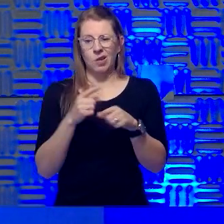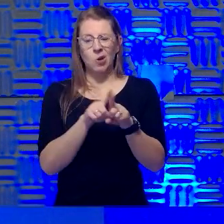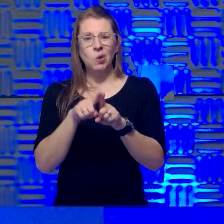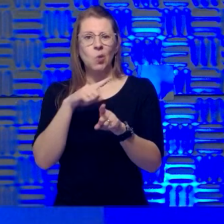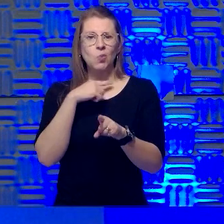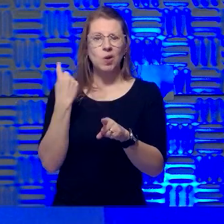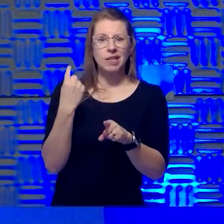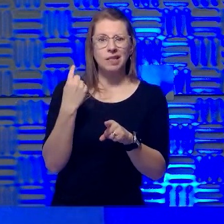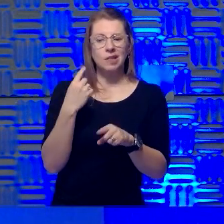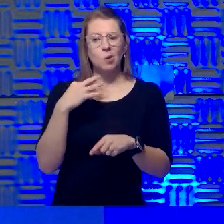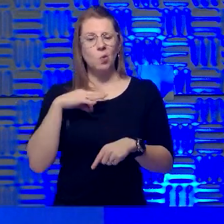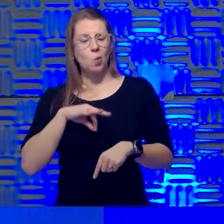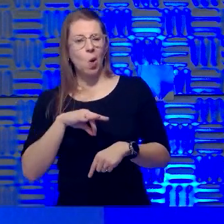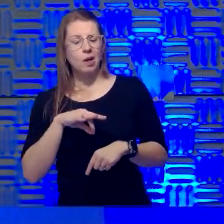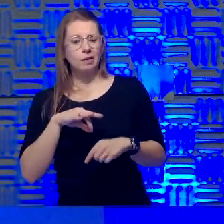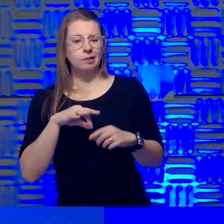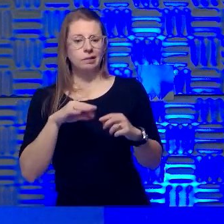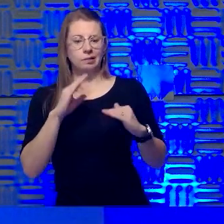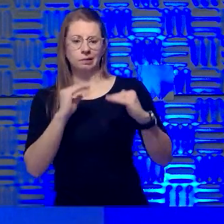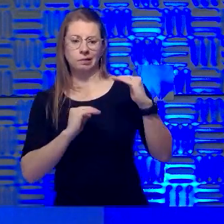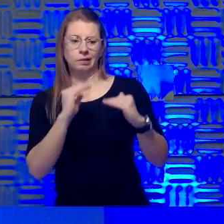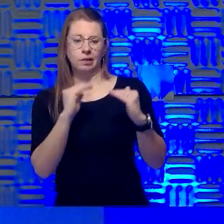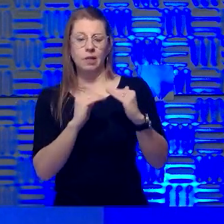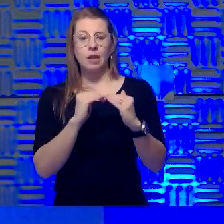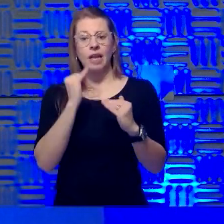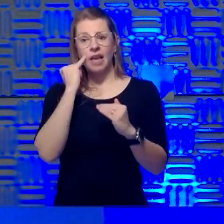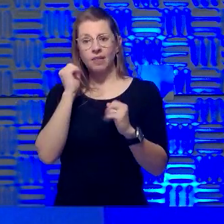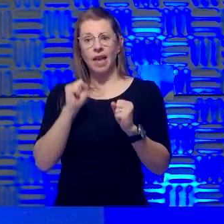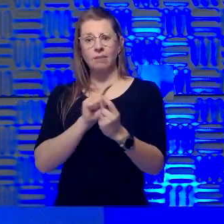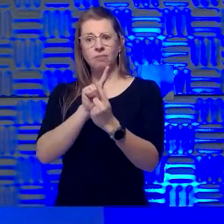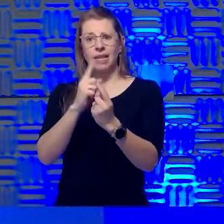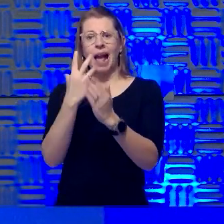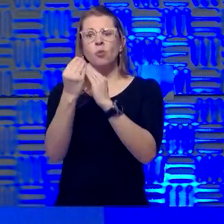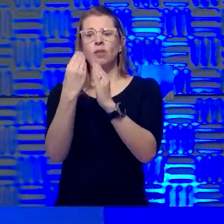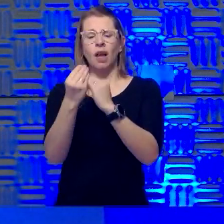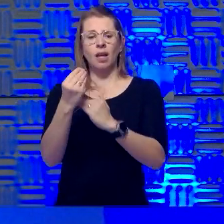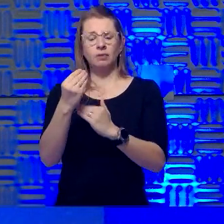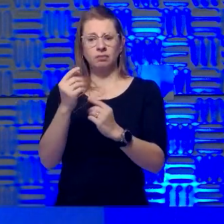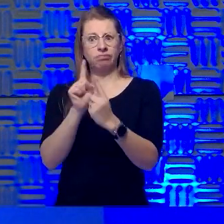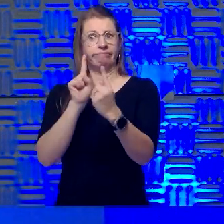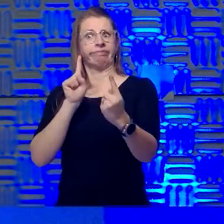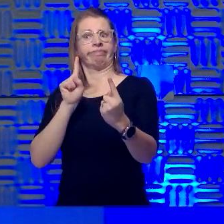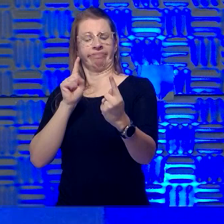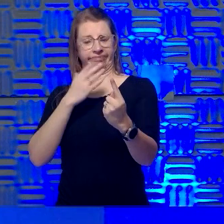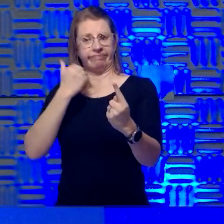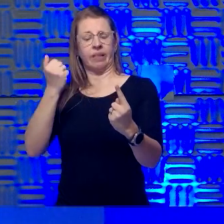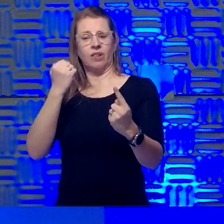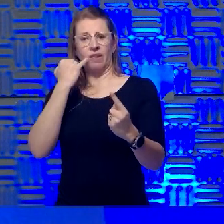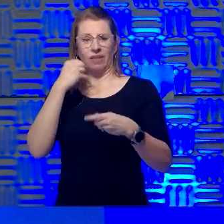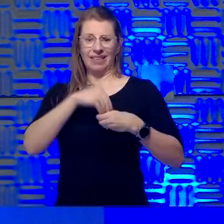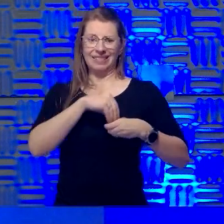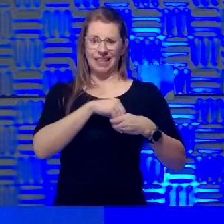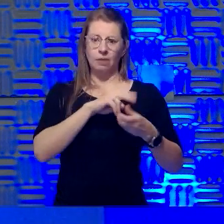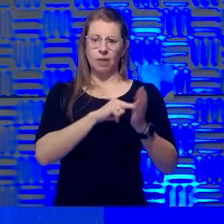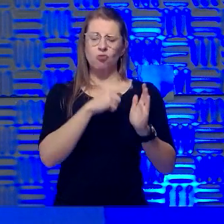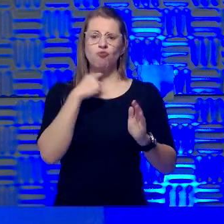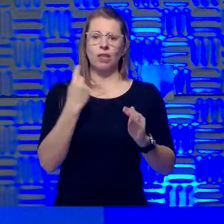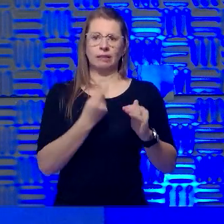things you can do. Certainly if you can meet outside, that's a great thing. If you go inside, the risk is probably a little bit higher.